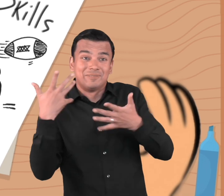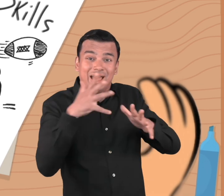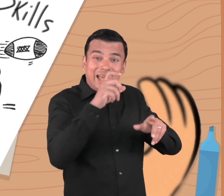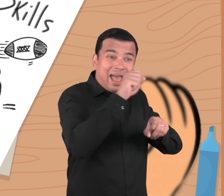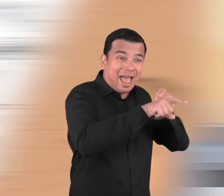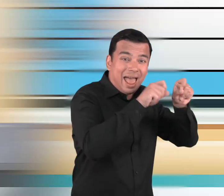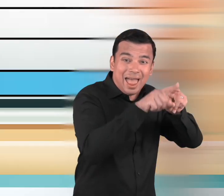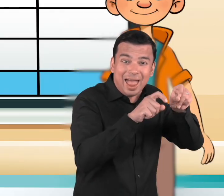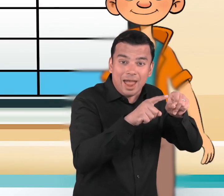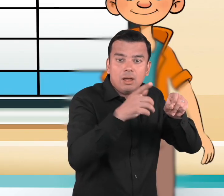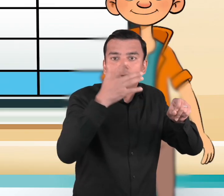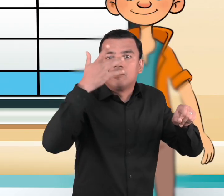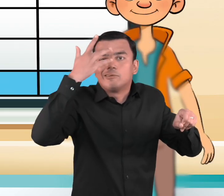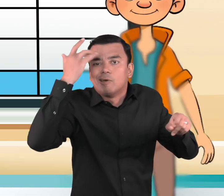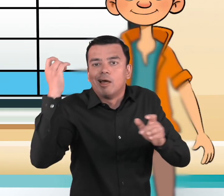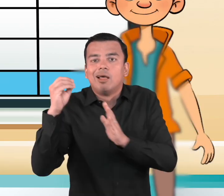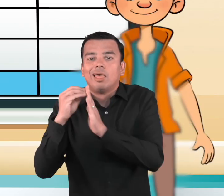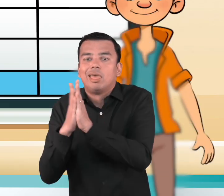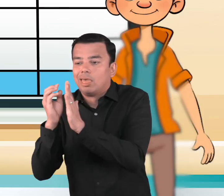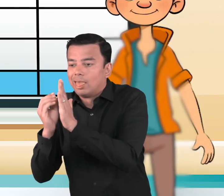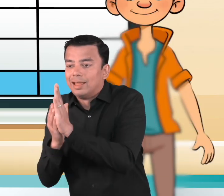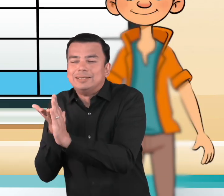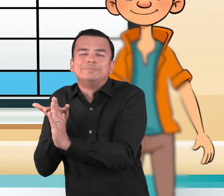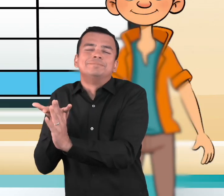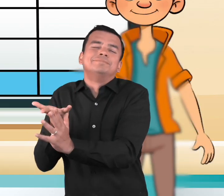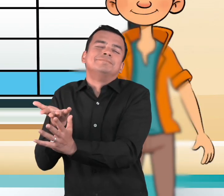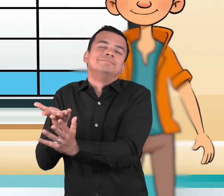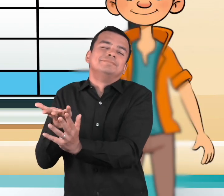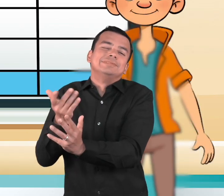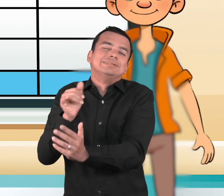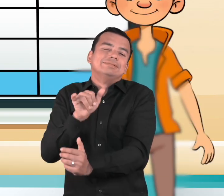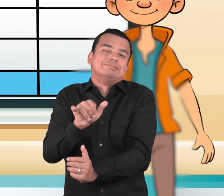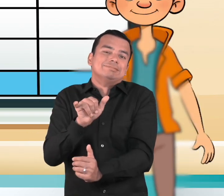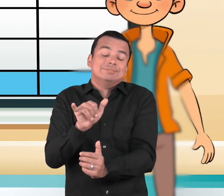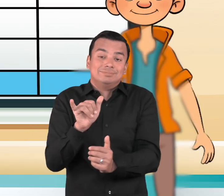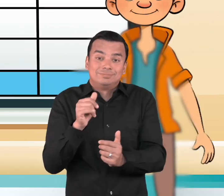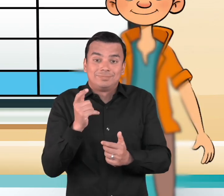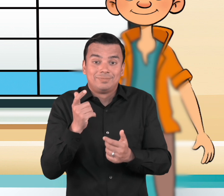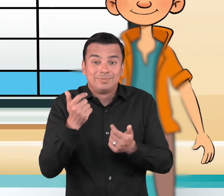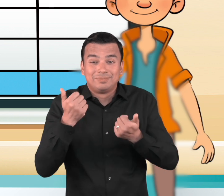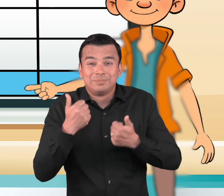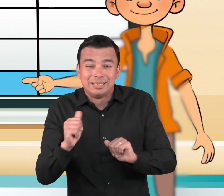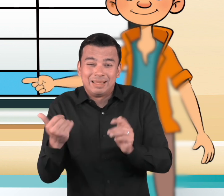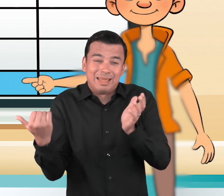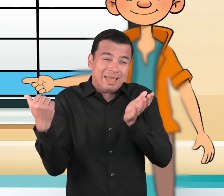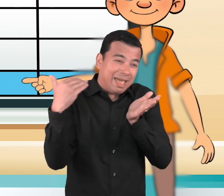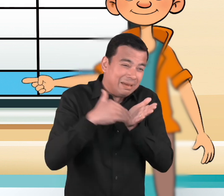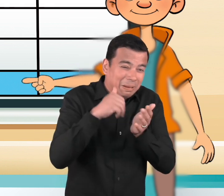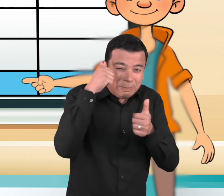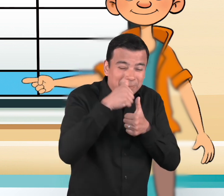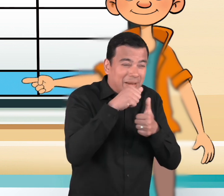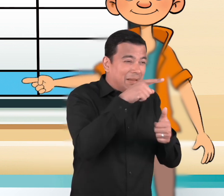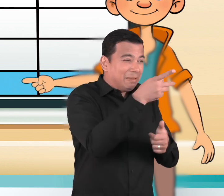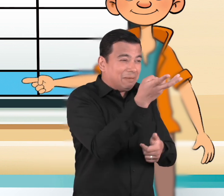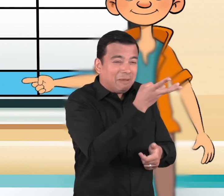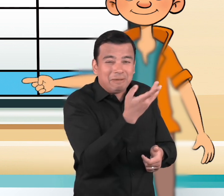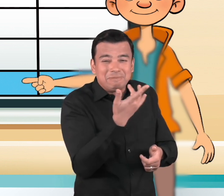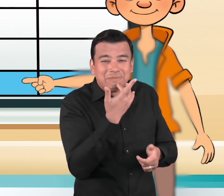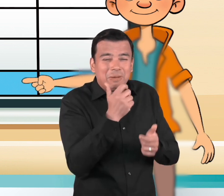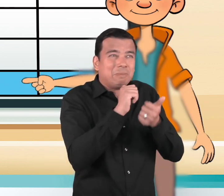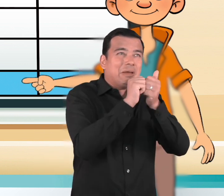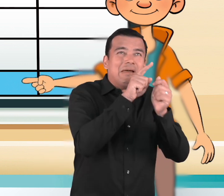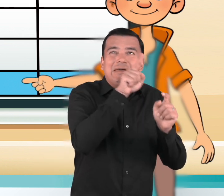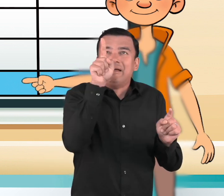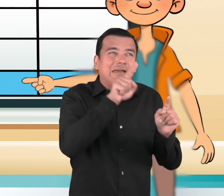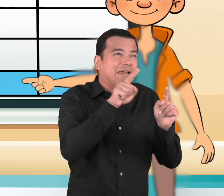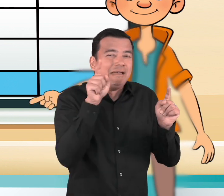notes. So, he has to remember what sports 4 of his classmates, Bill, JK,